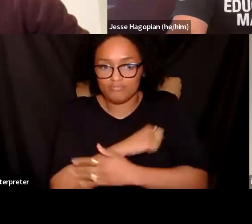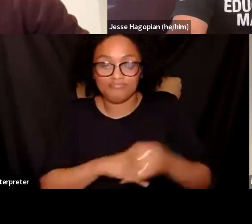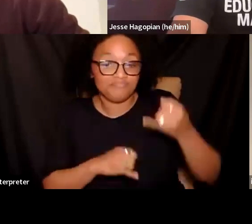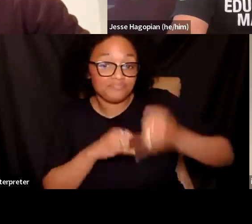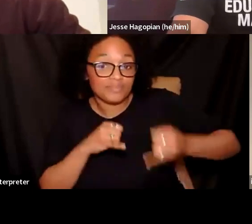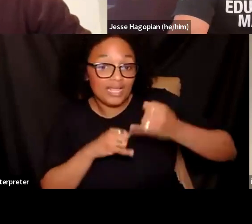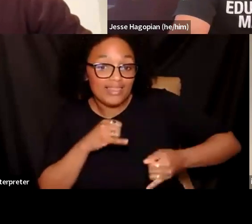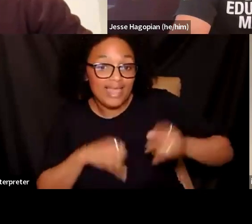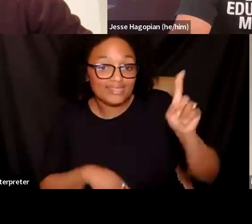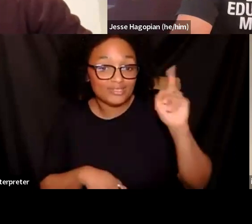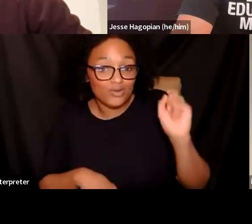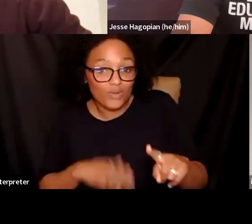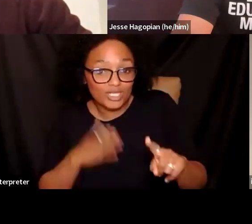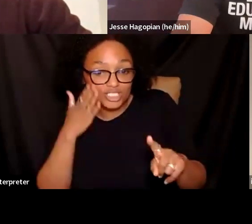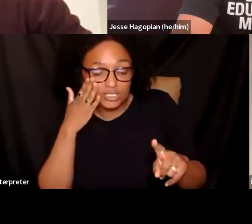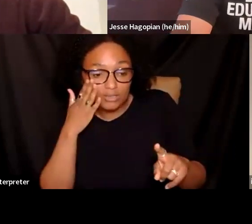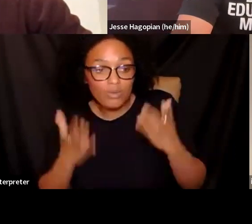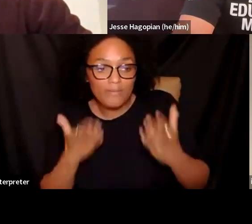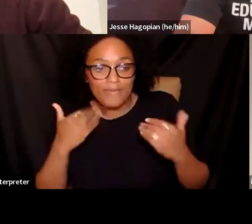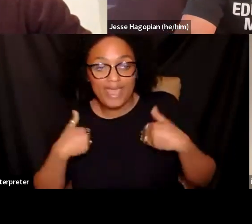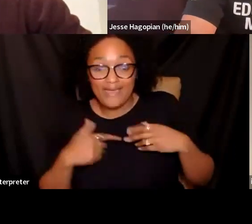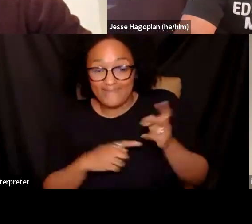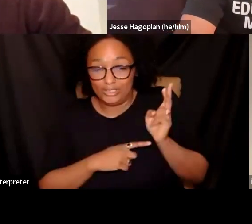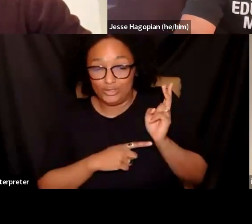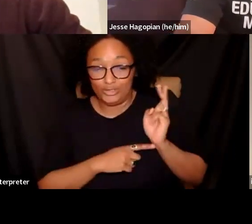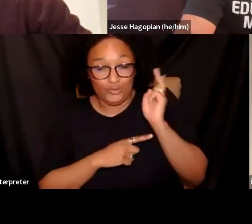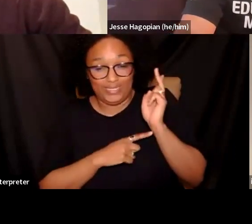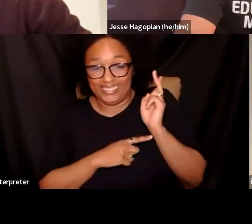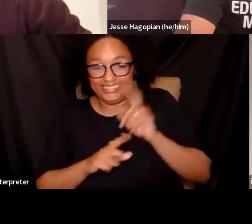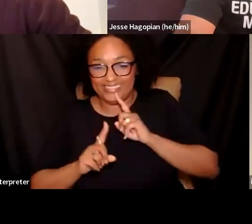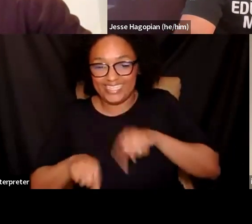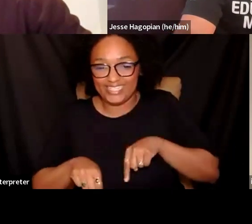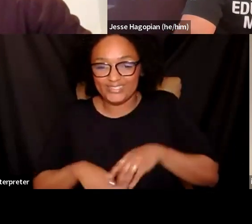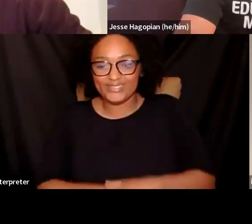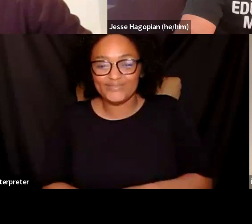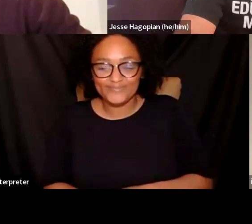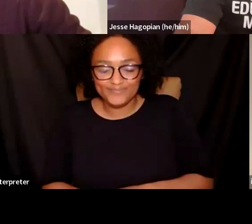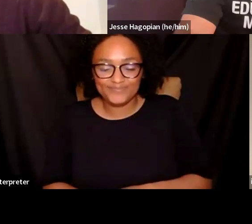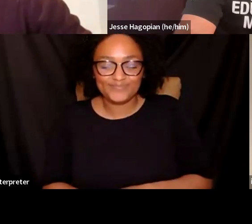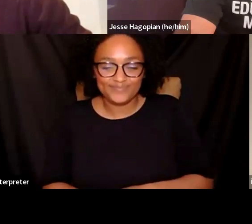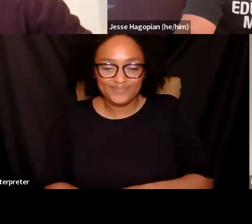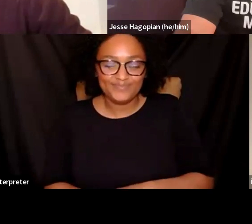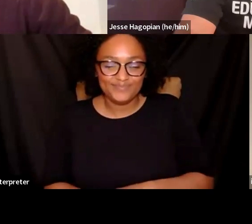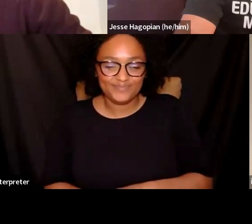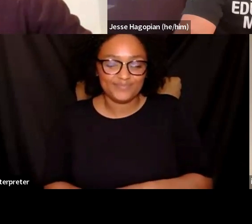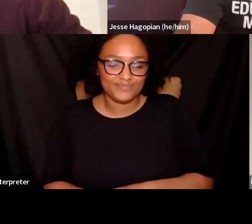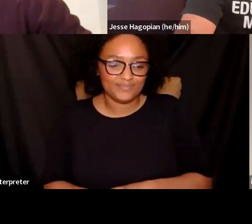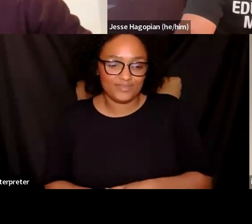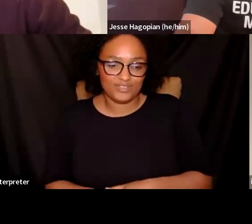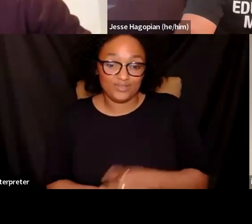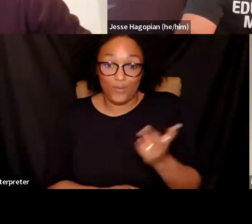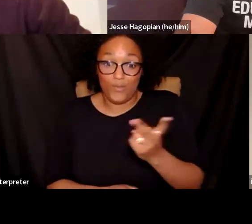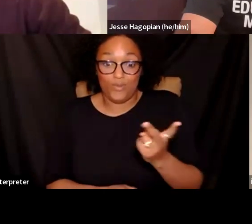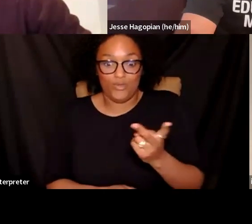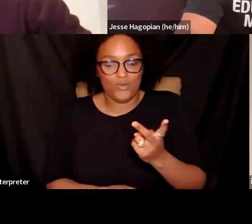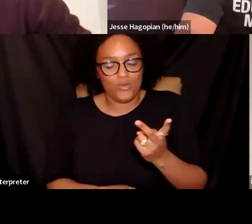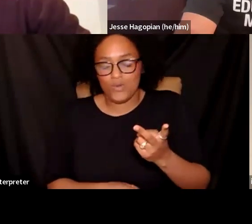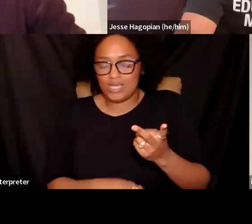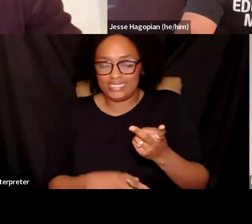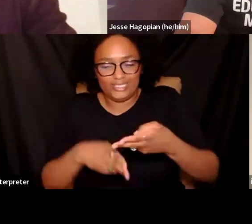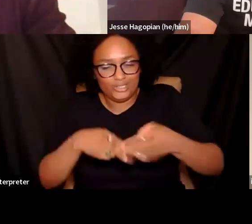we really probably only have like 2 minutes, so give us your each your 1 minute